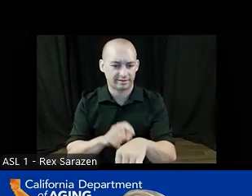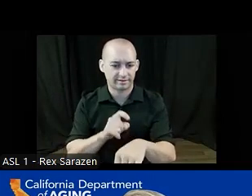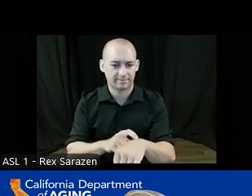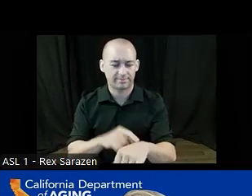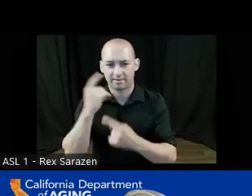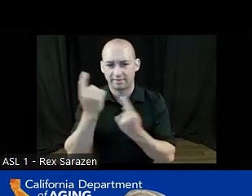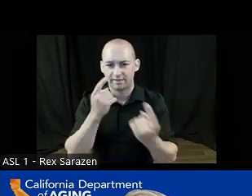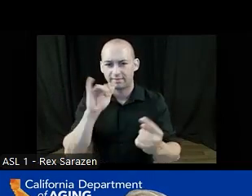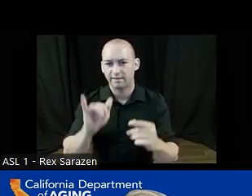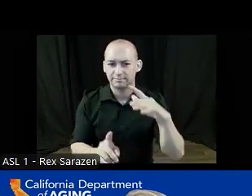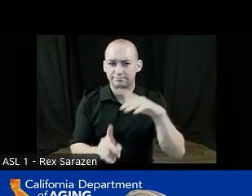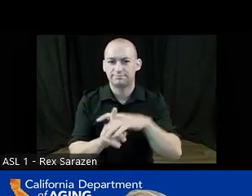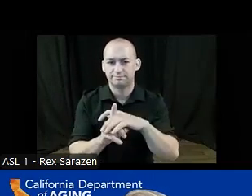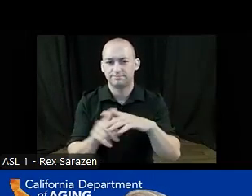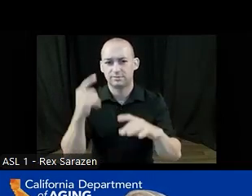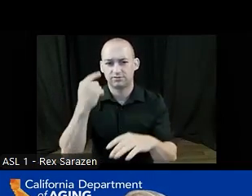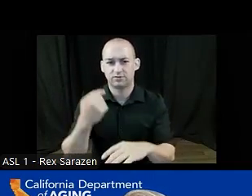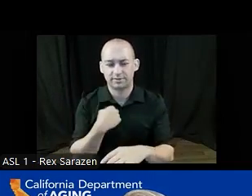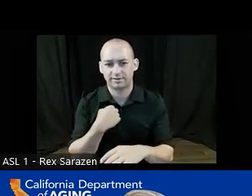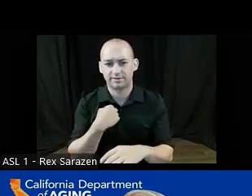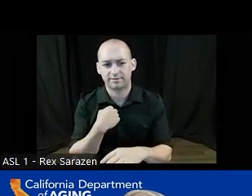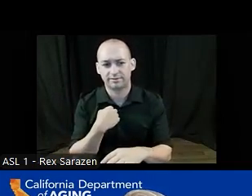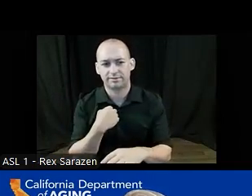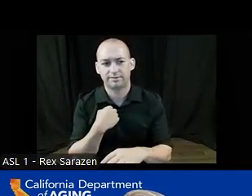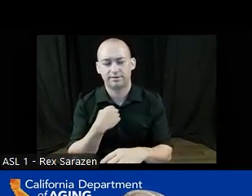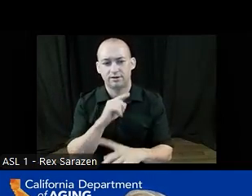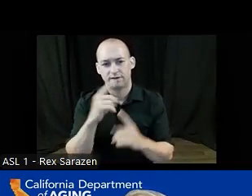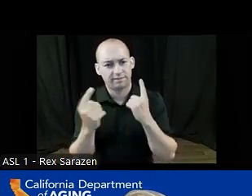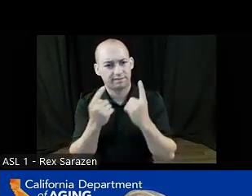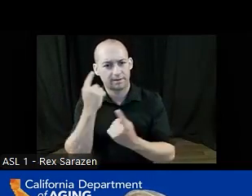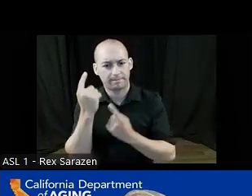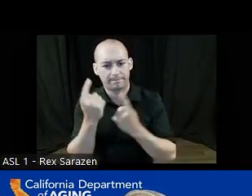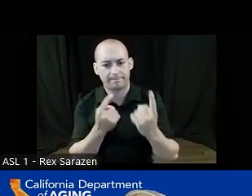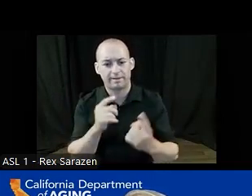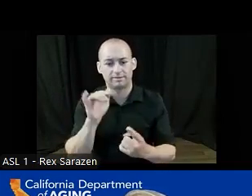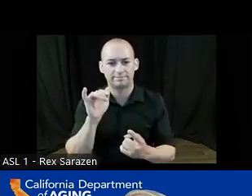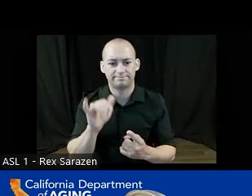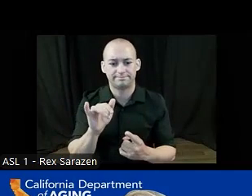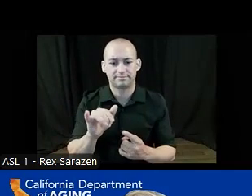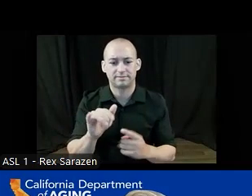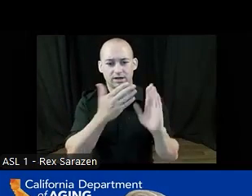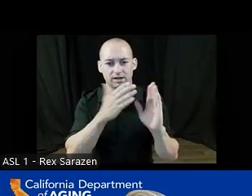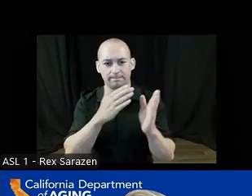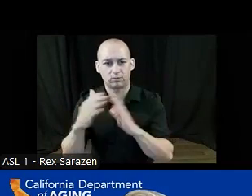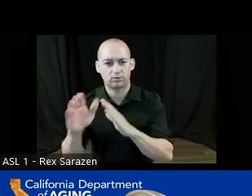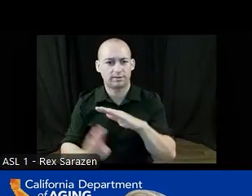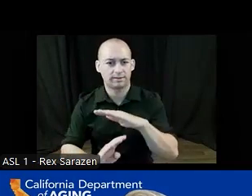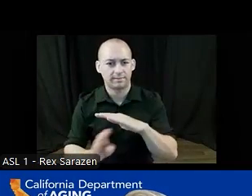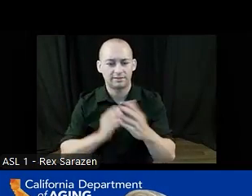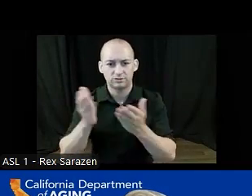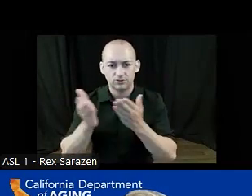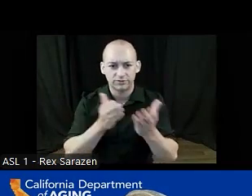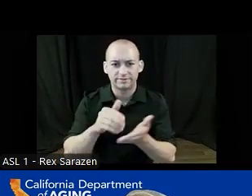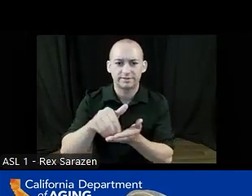out to me with this figure is that when you think about our home and community-based service delivery system, it really